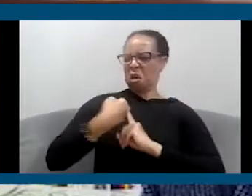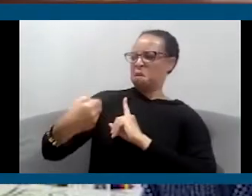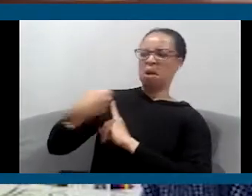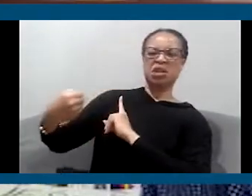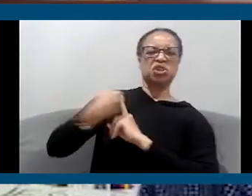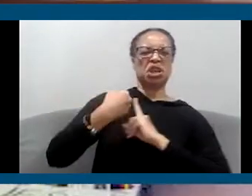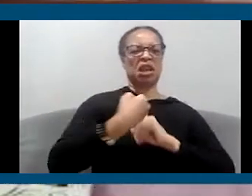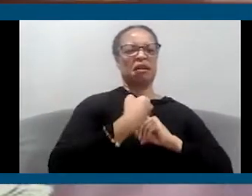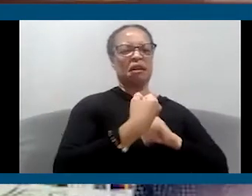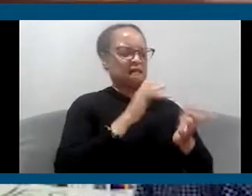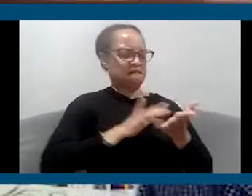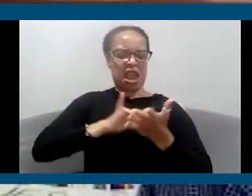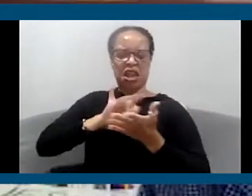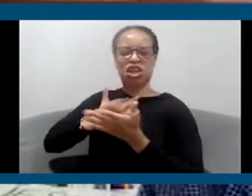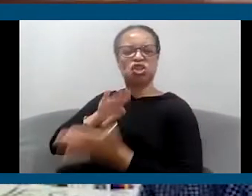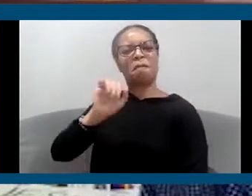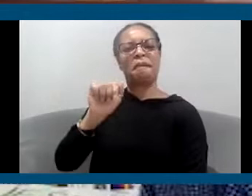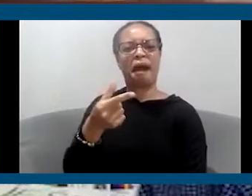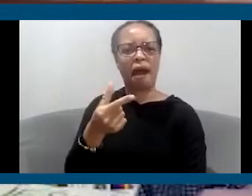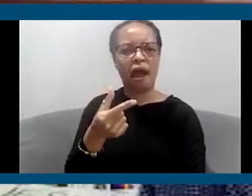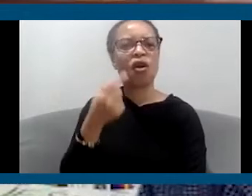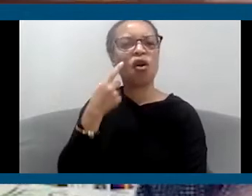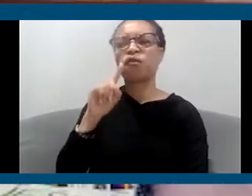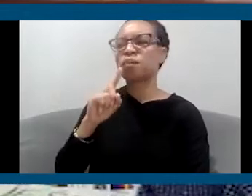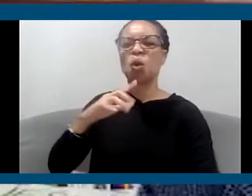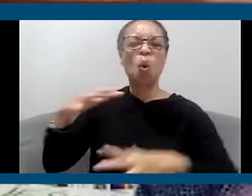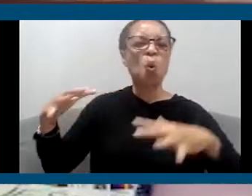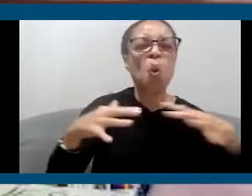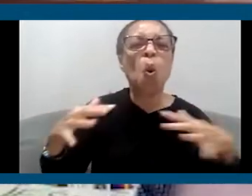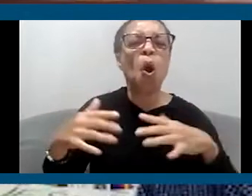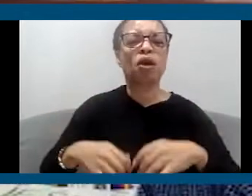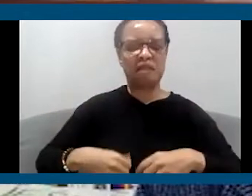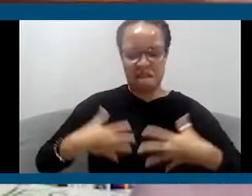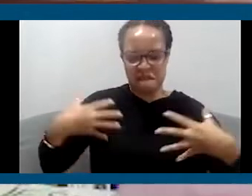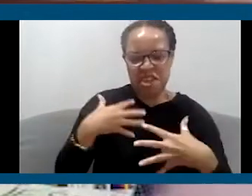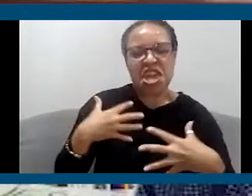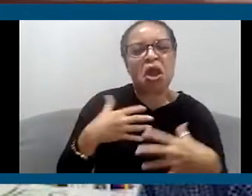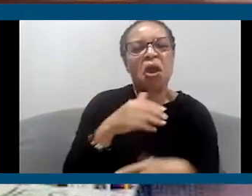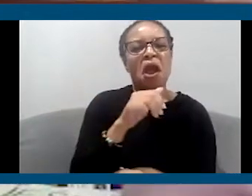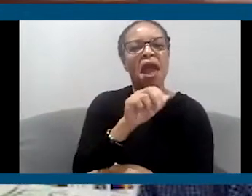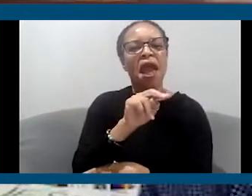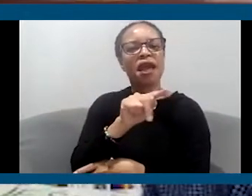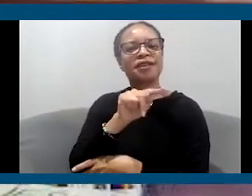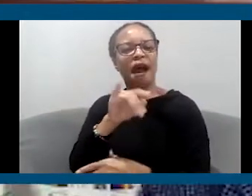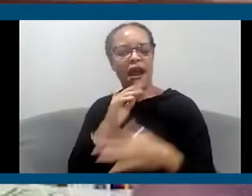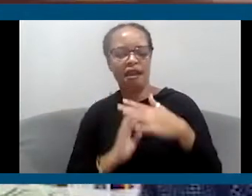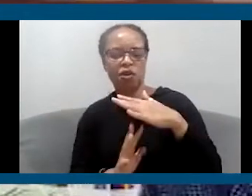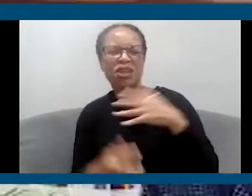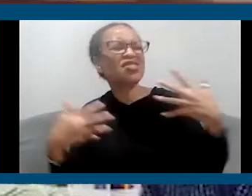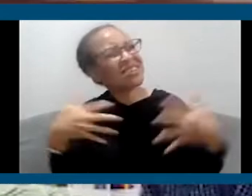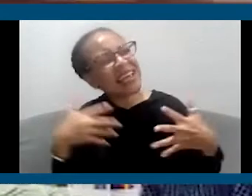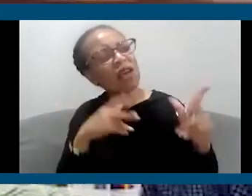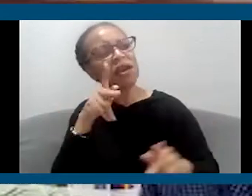conservatives, to advance war and warmongering and fear-mongering, anti-immigration, xenophobia, etc., and